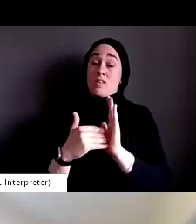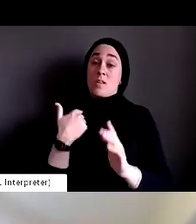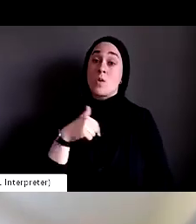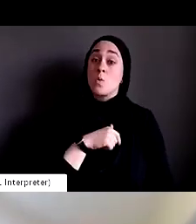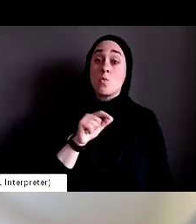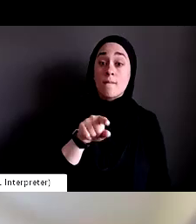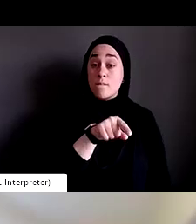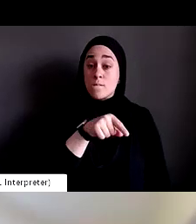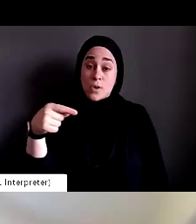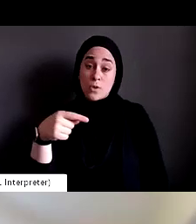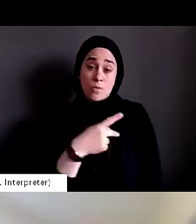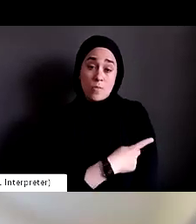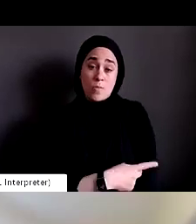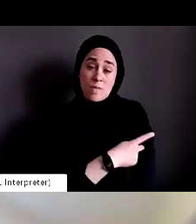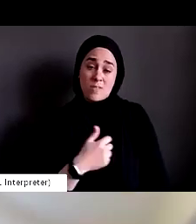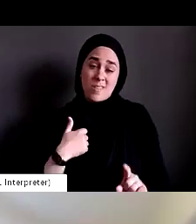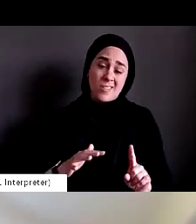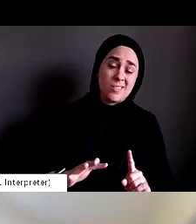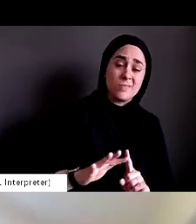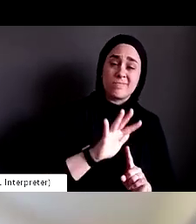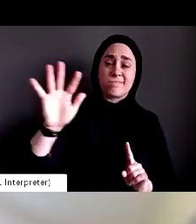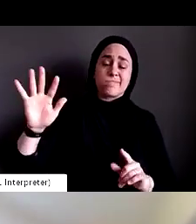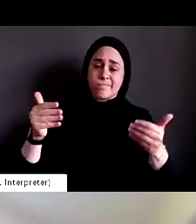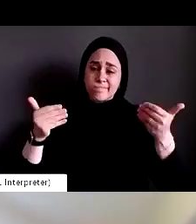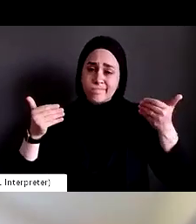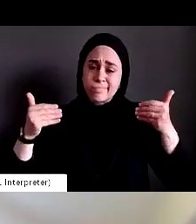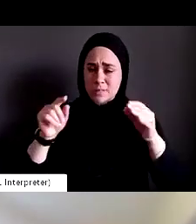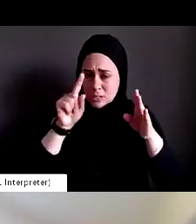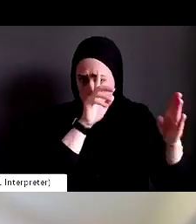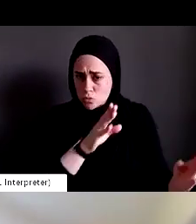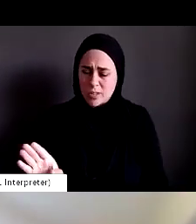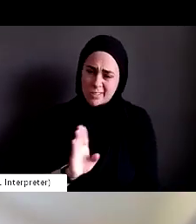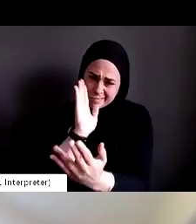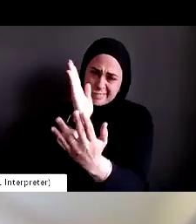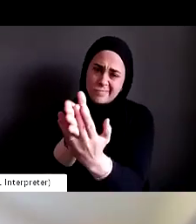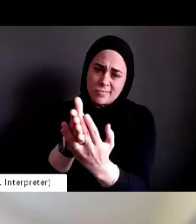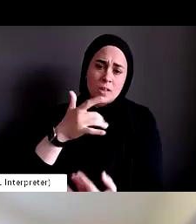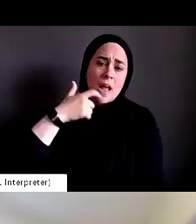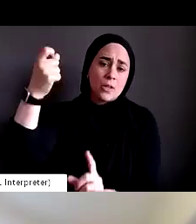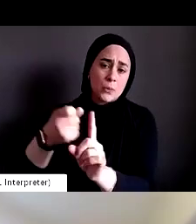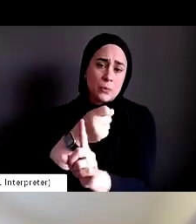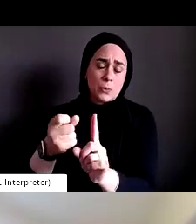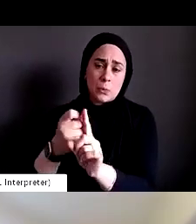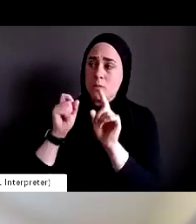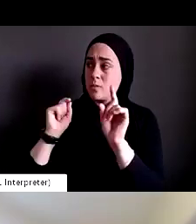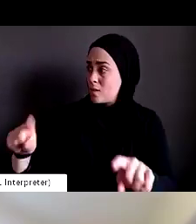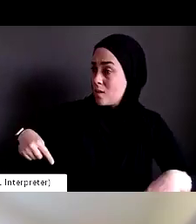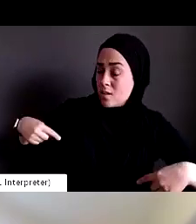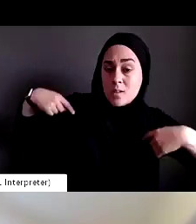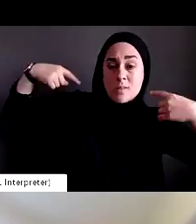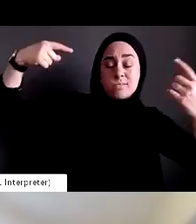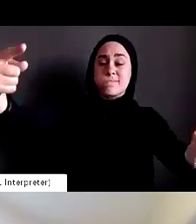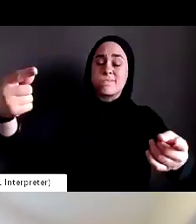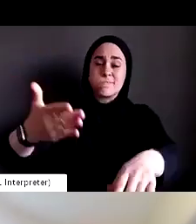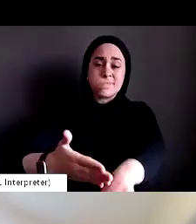Canada to implement a strategy to combat elder abuse. So we have come a long ways in working, as well as